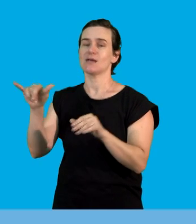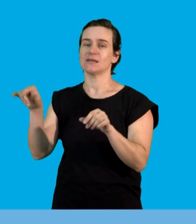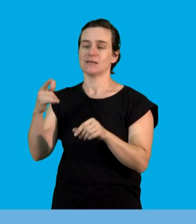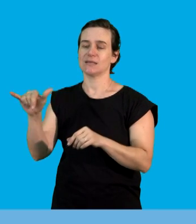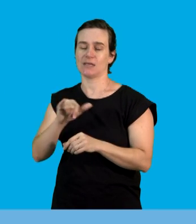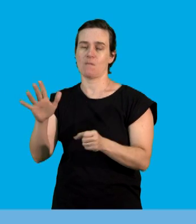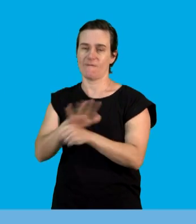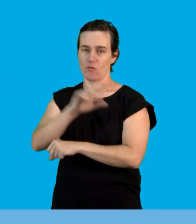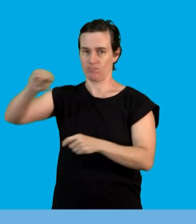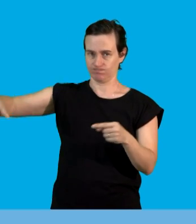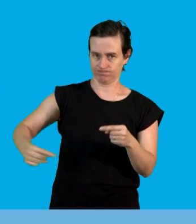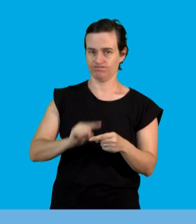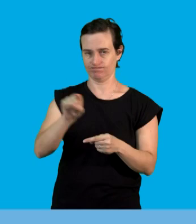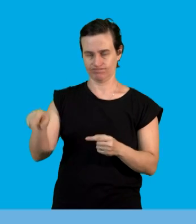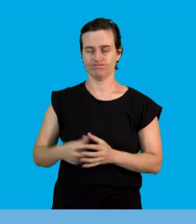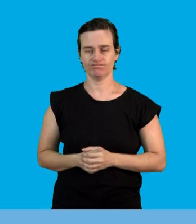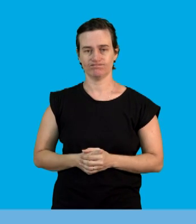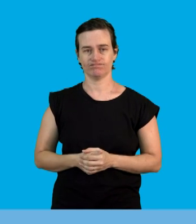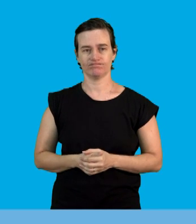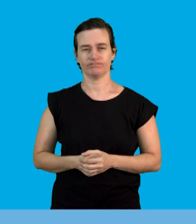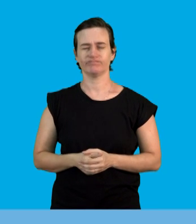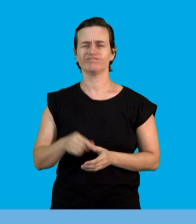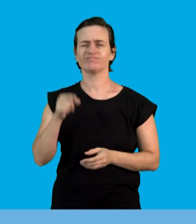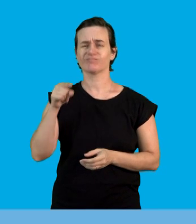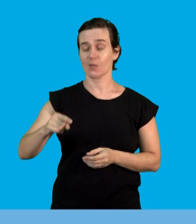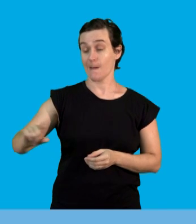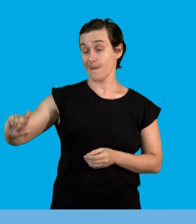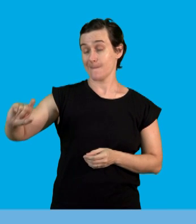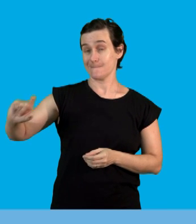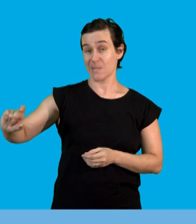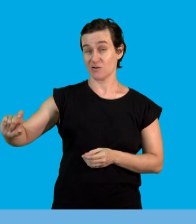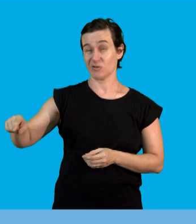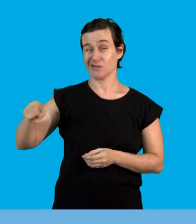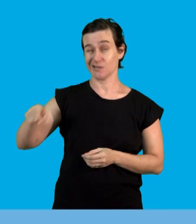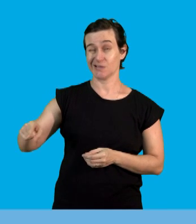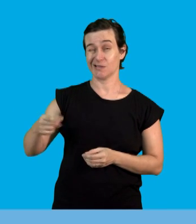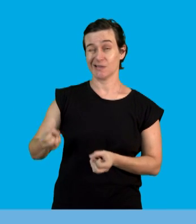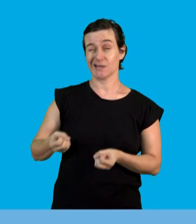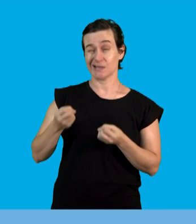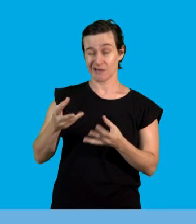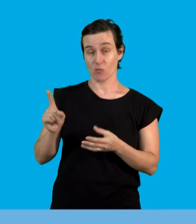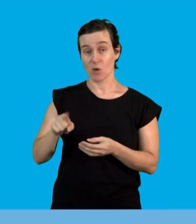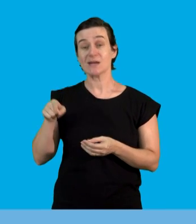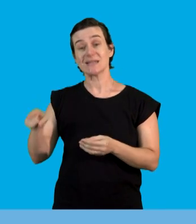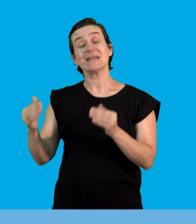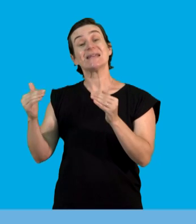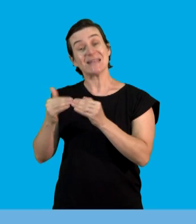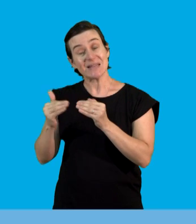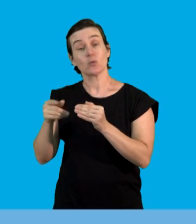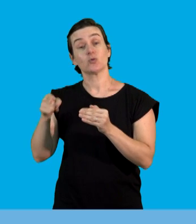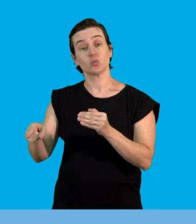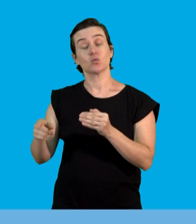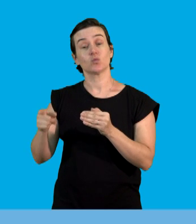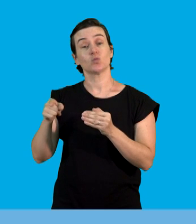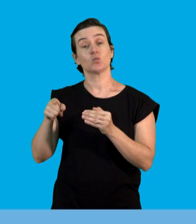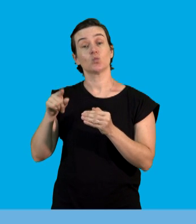split. So, the current strength provided by the battery is equal to the sum of the current strength through each component